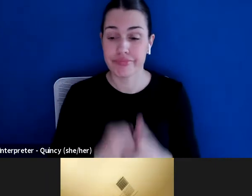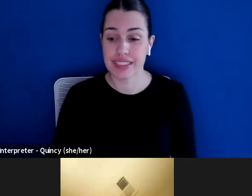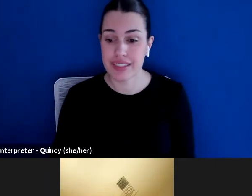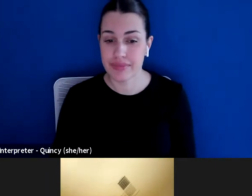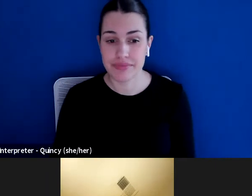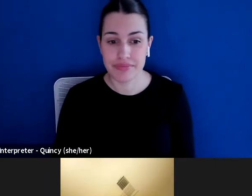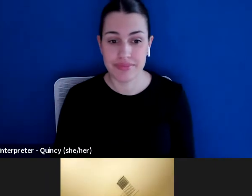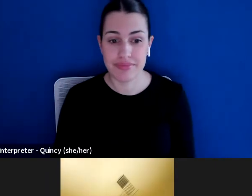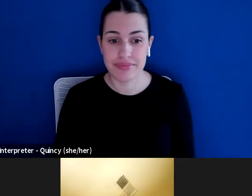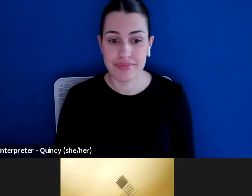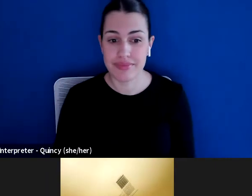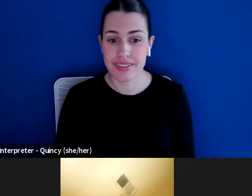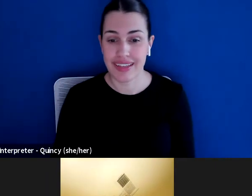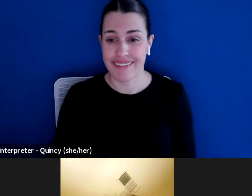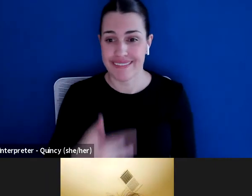intimidating,